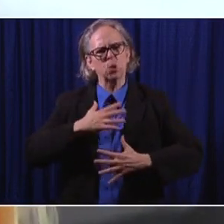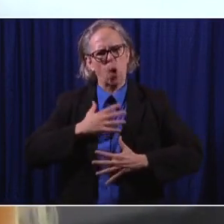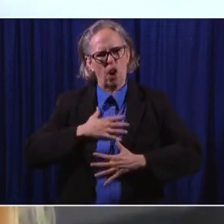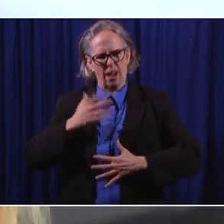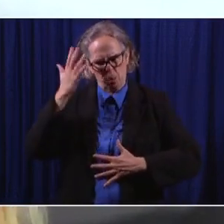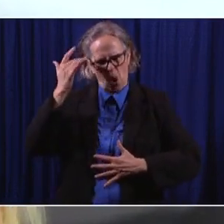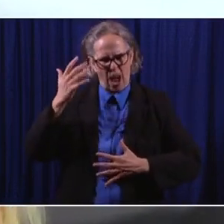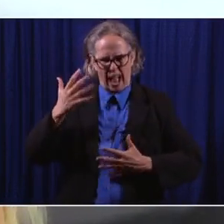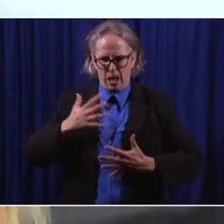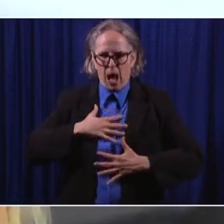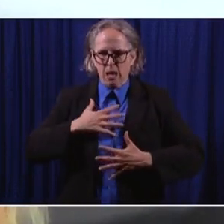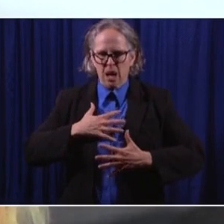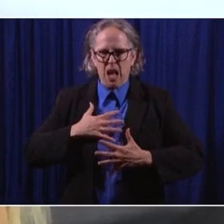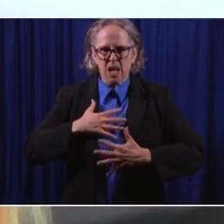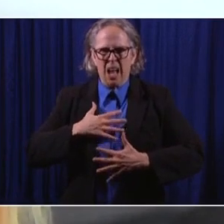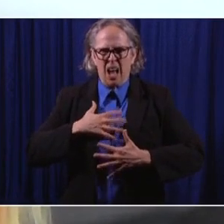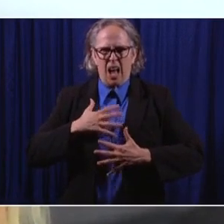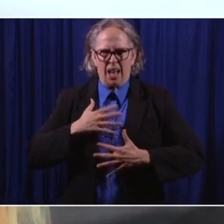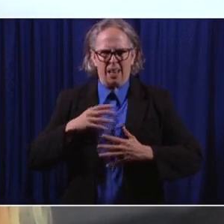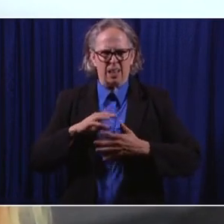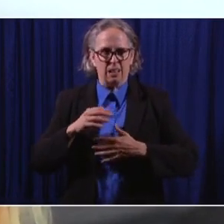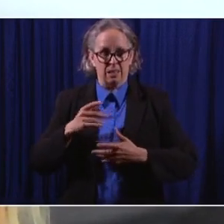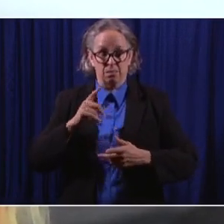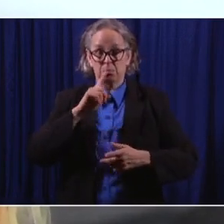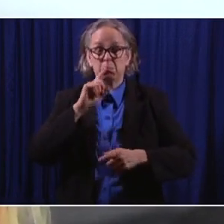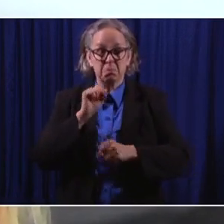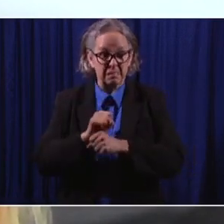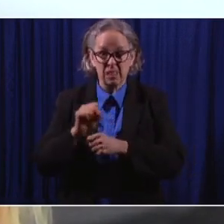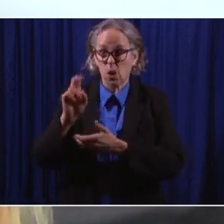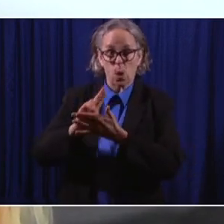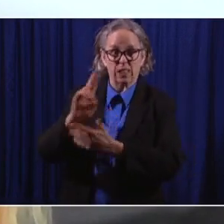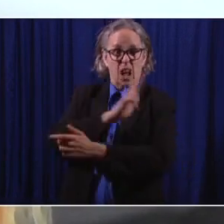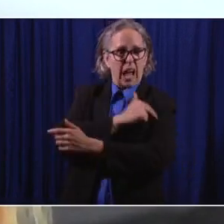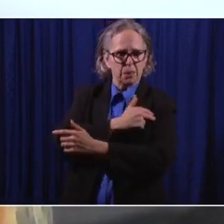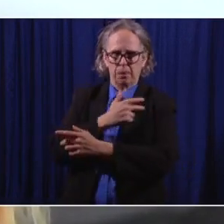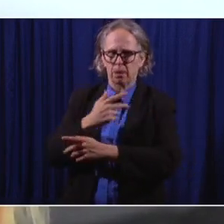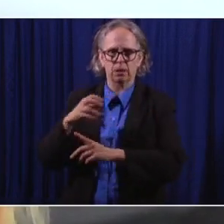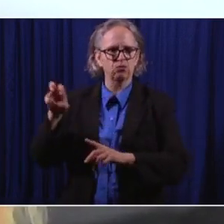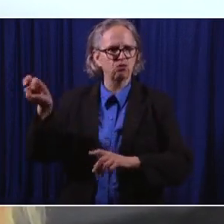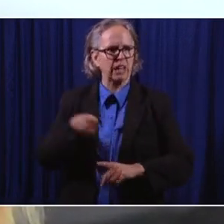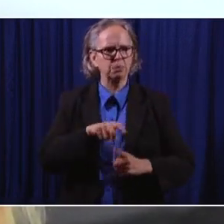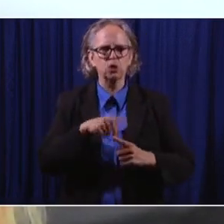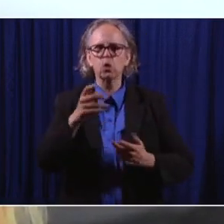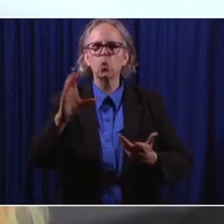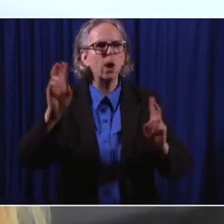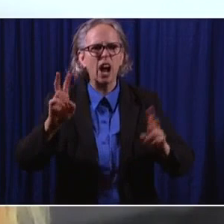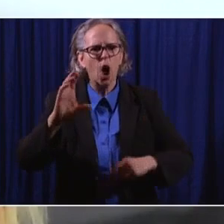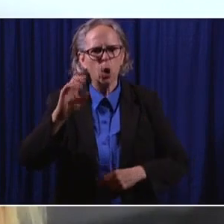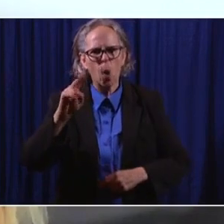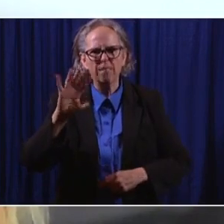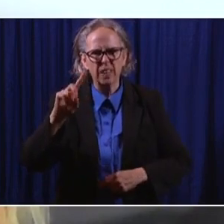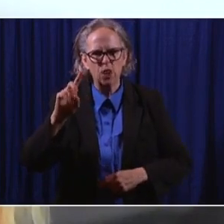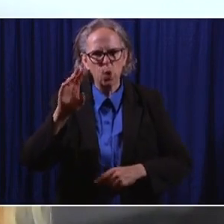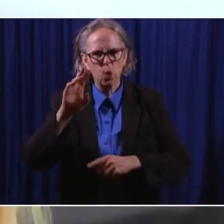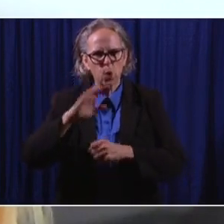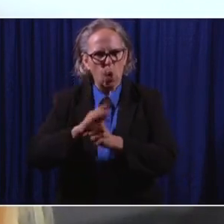University hospitals quickly sent me downtown to the COVID unit that was just open that day.